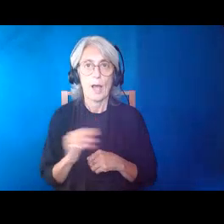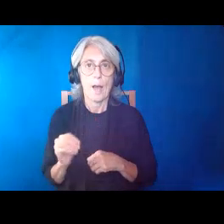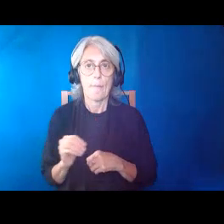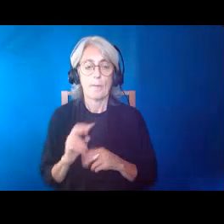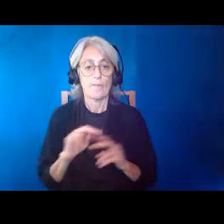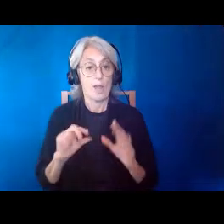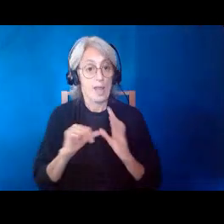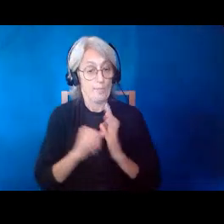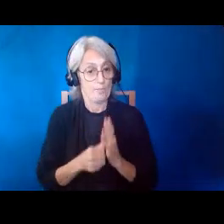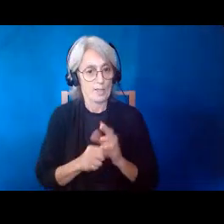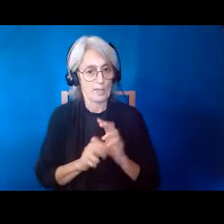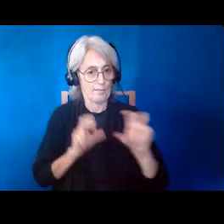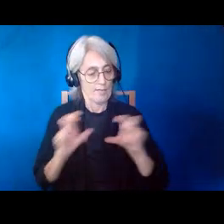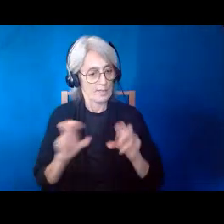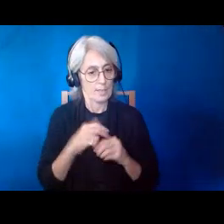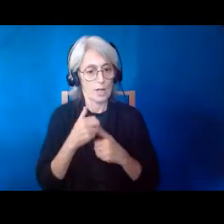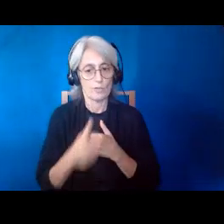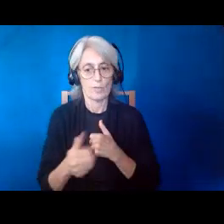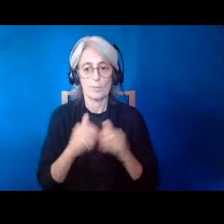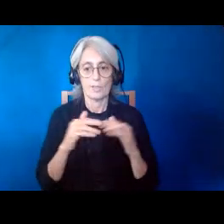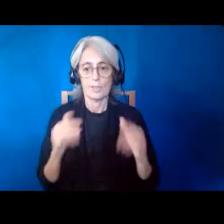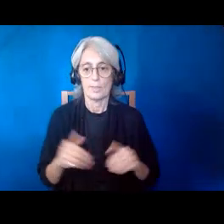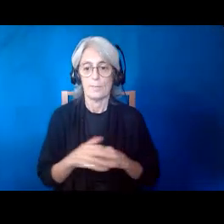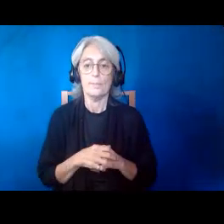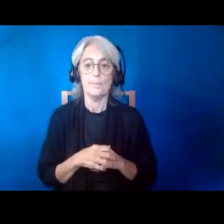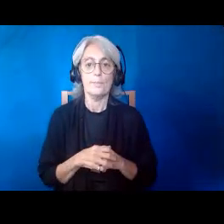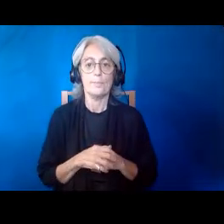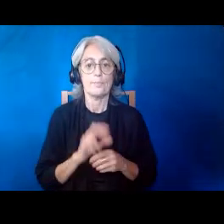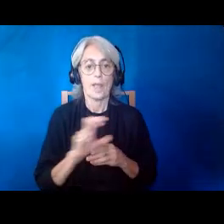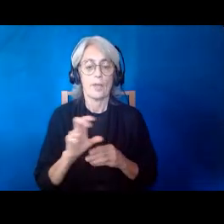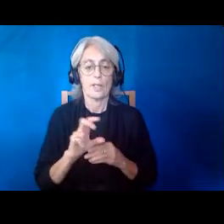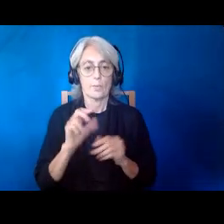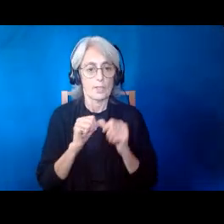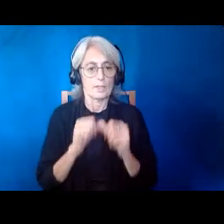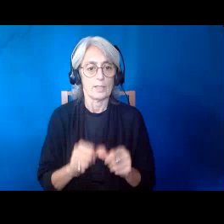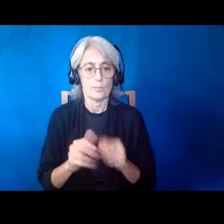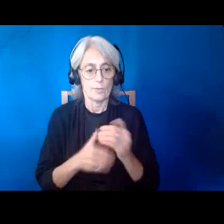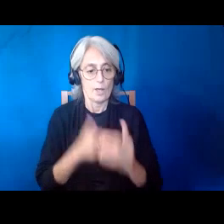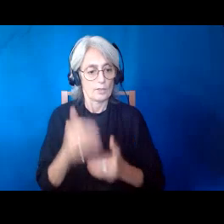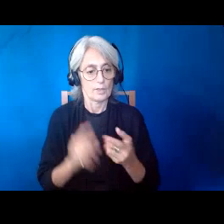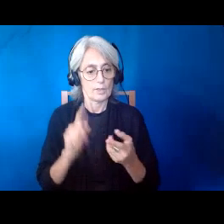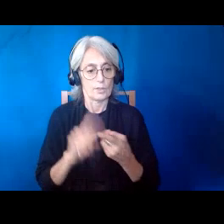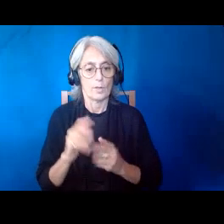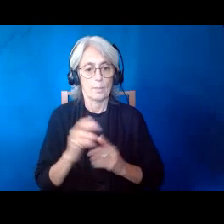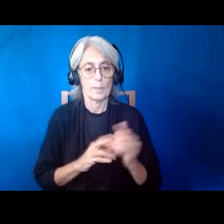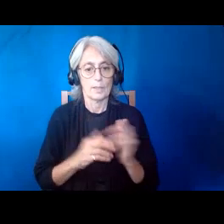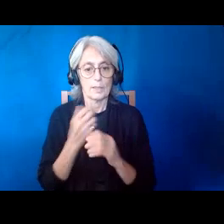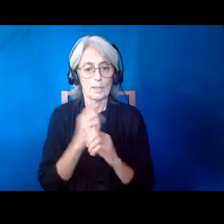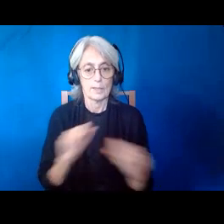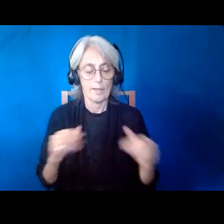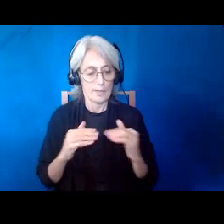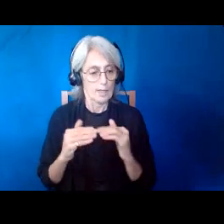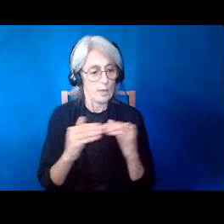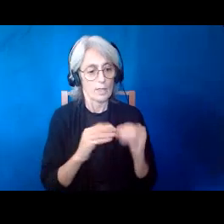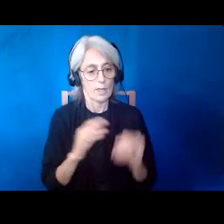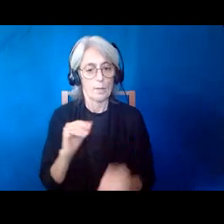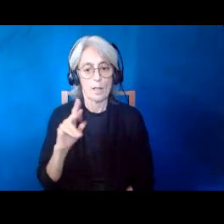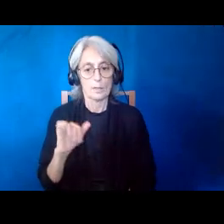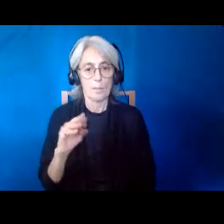our transportation system. These allocations will continue our progress towards building safe, equitable, and multimodal